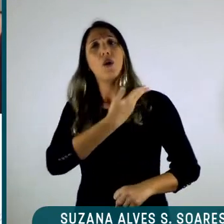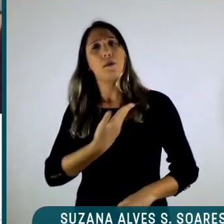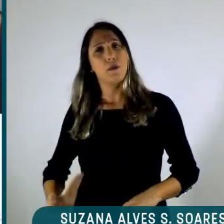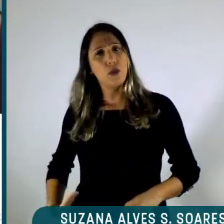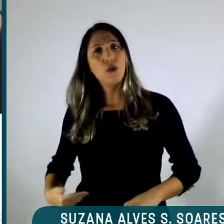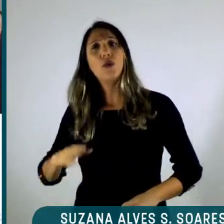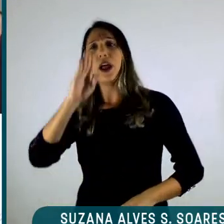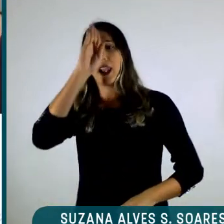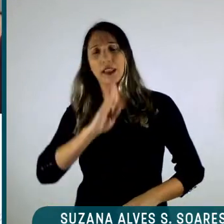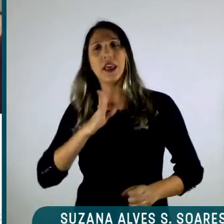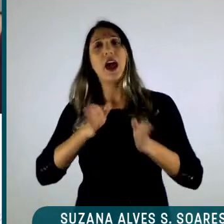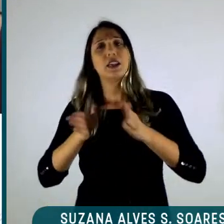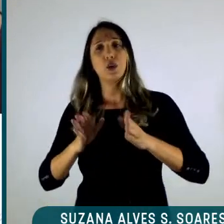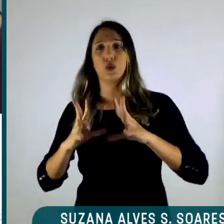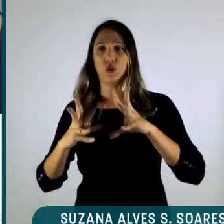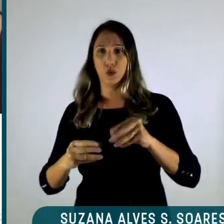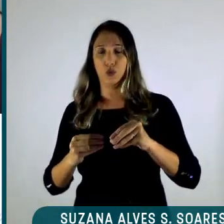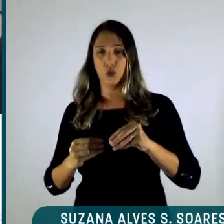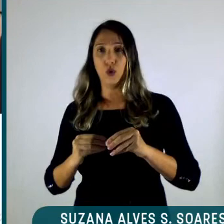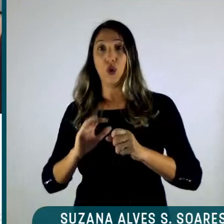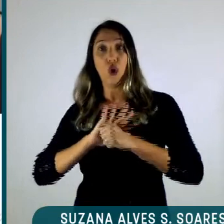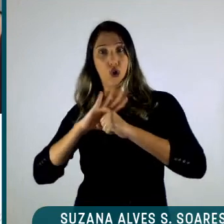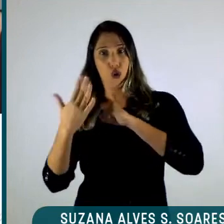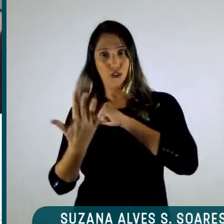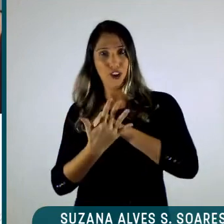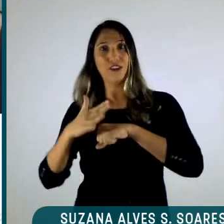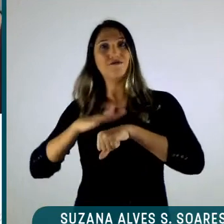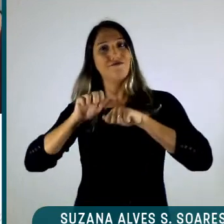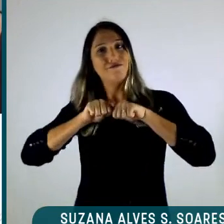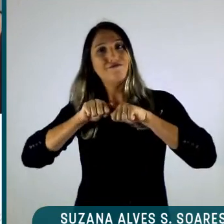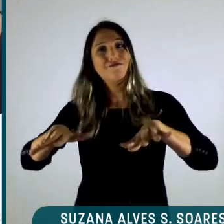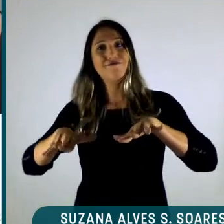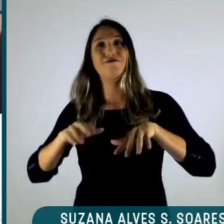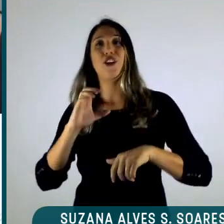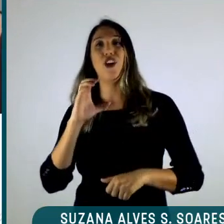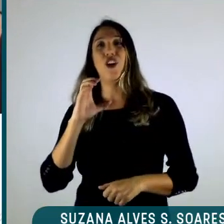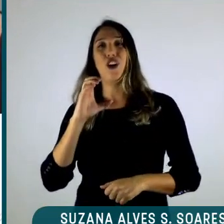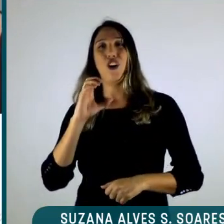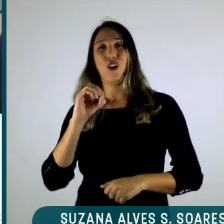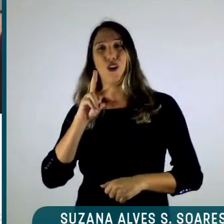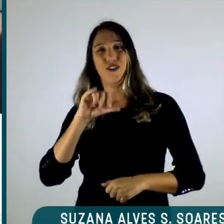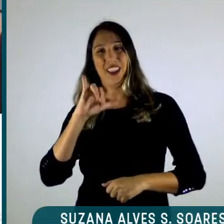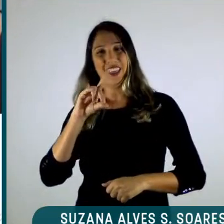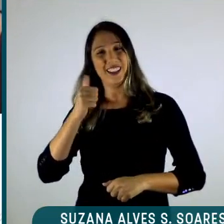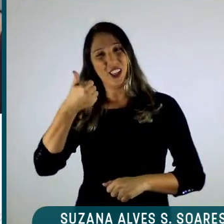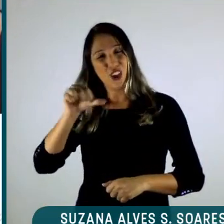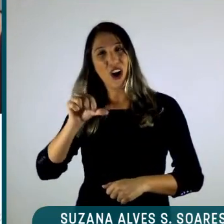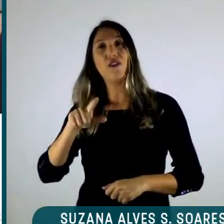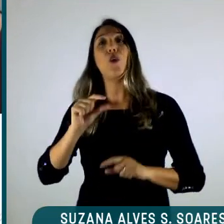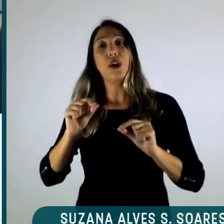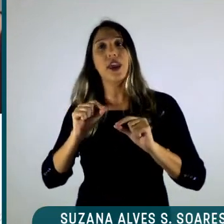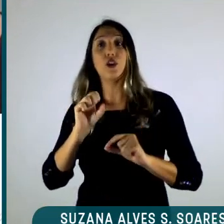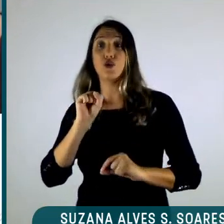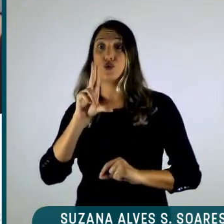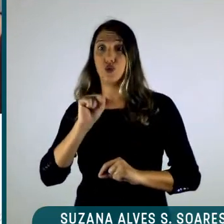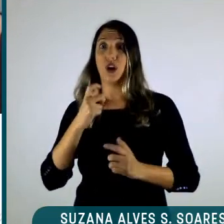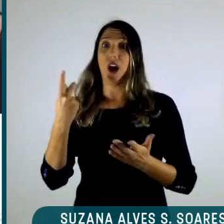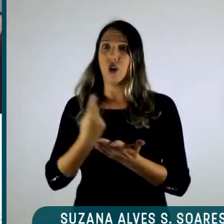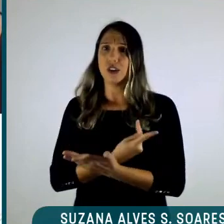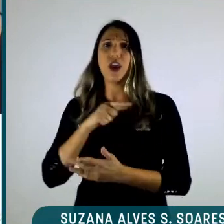Brazilian health system, which is free of charge and available for everyone. The pandemic of